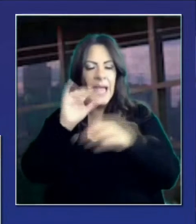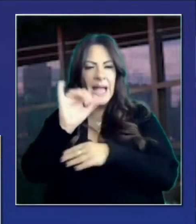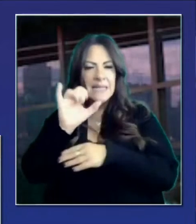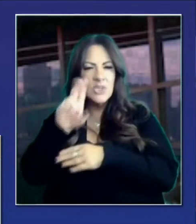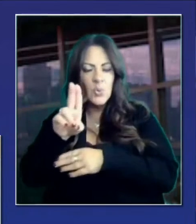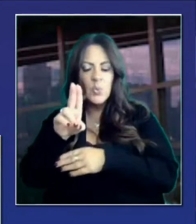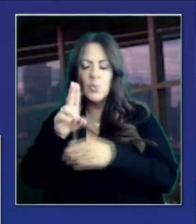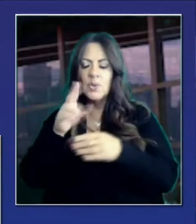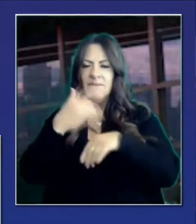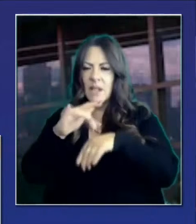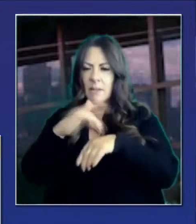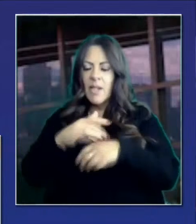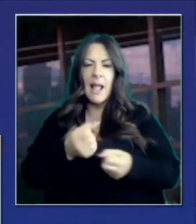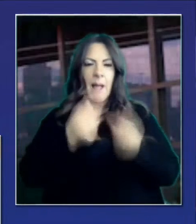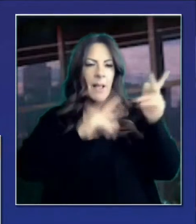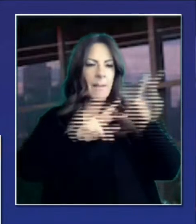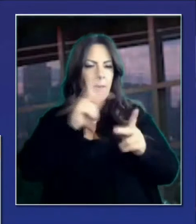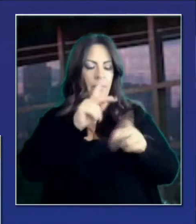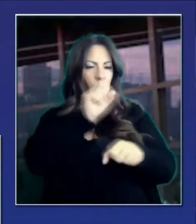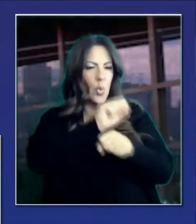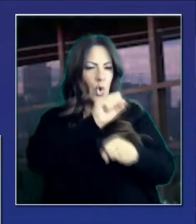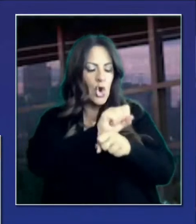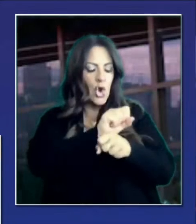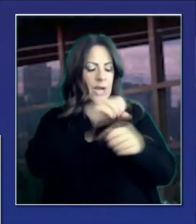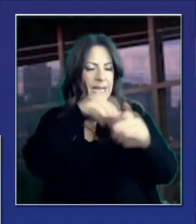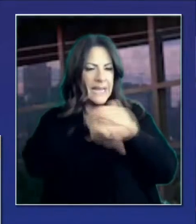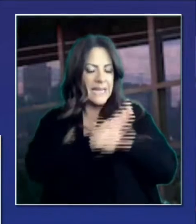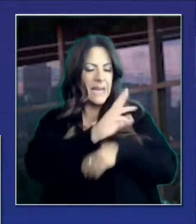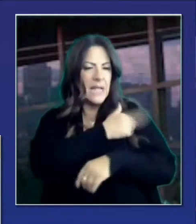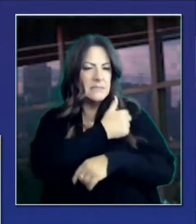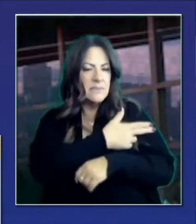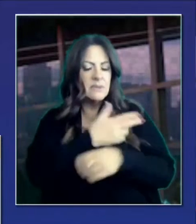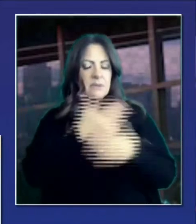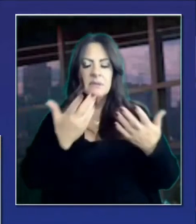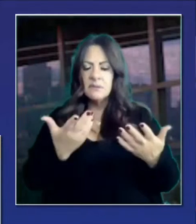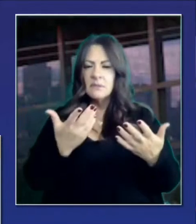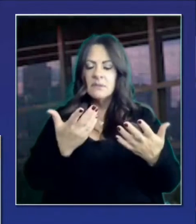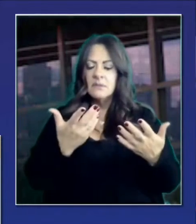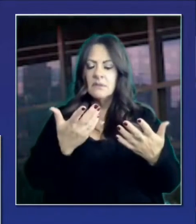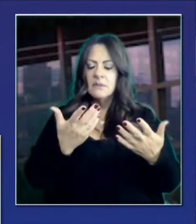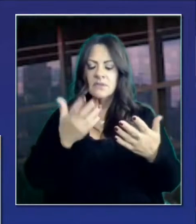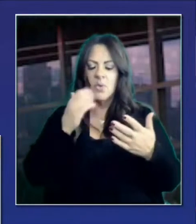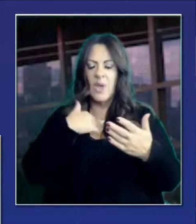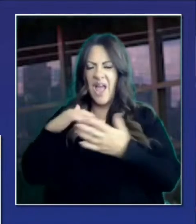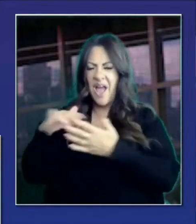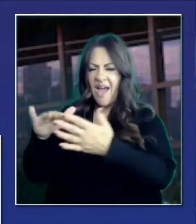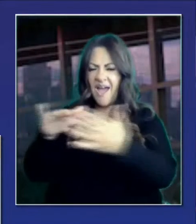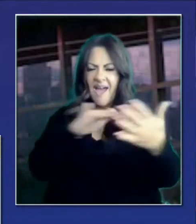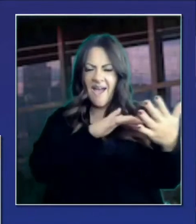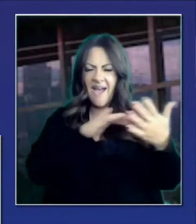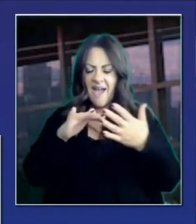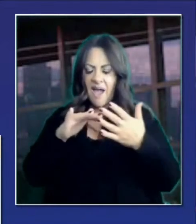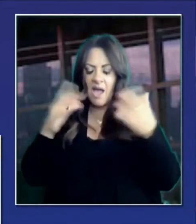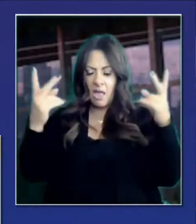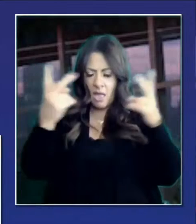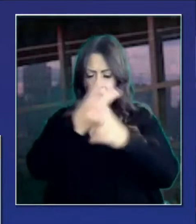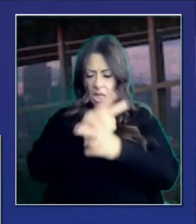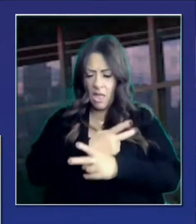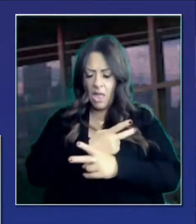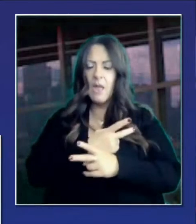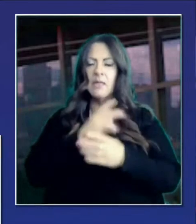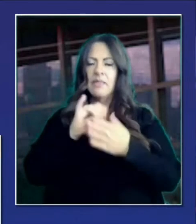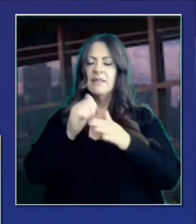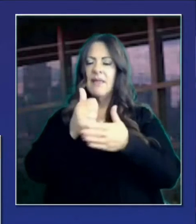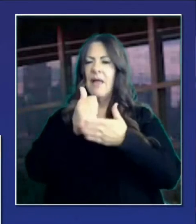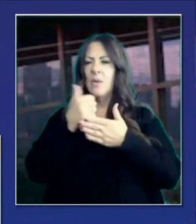our staffing, where we are, looking at the number of waivers related to staffing, which we hope to address that very, very quickly as